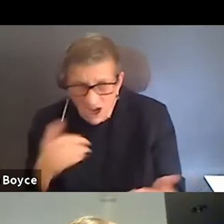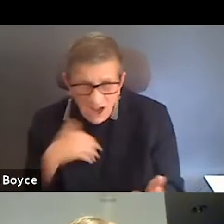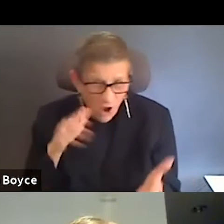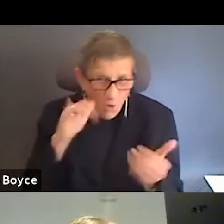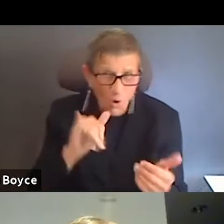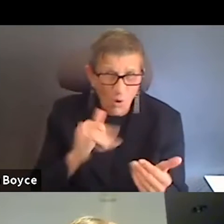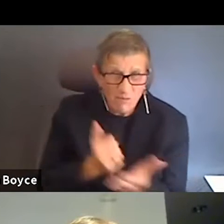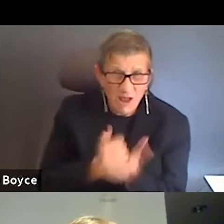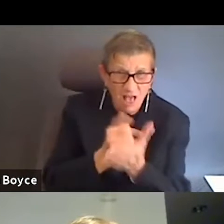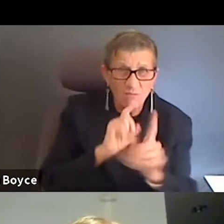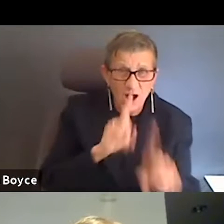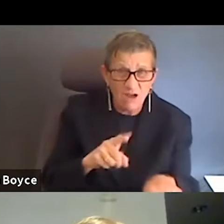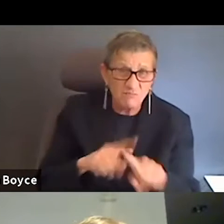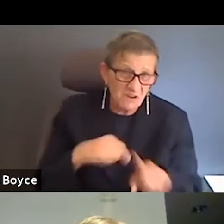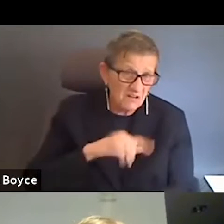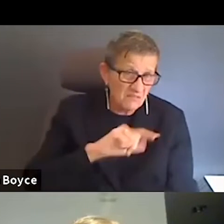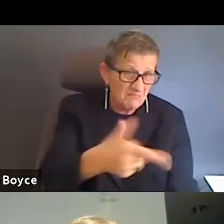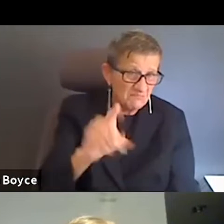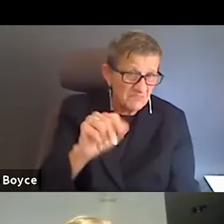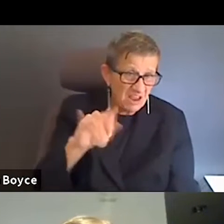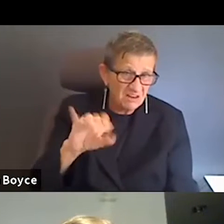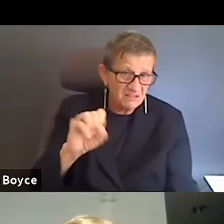but I can pass it on to Danny and Scott.